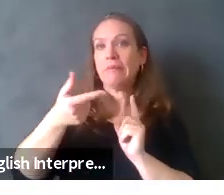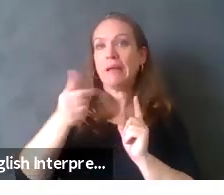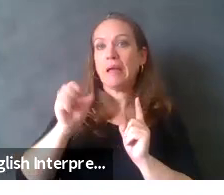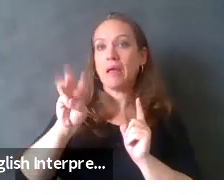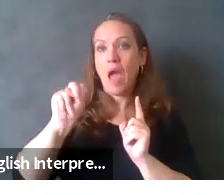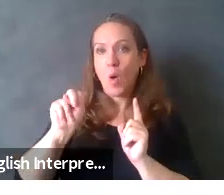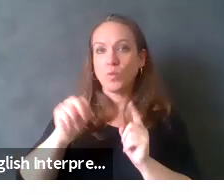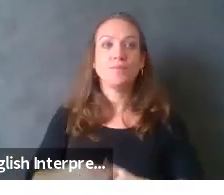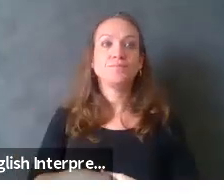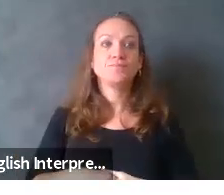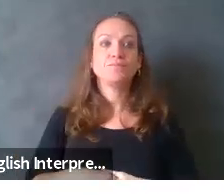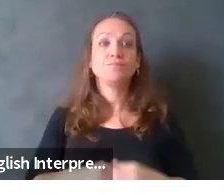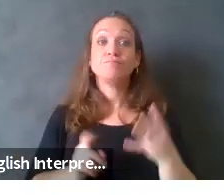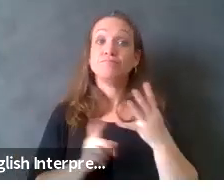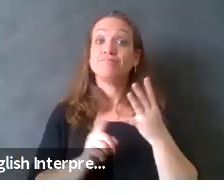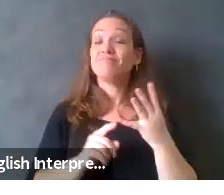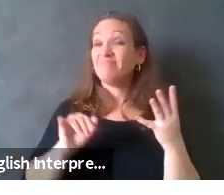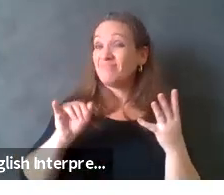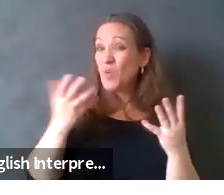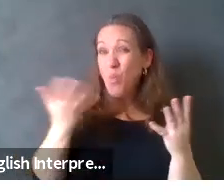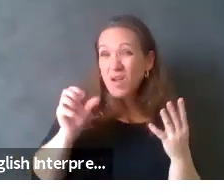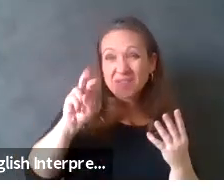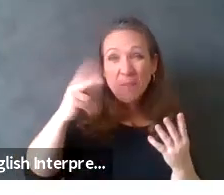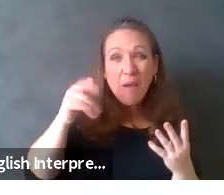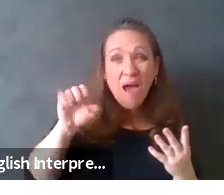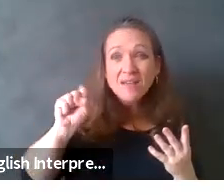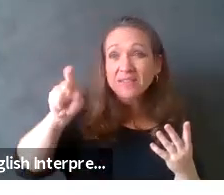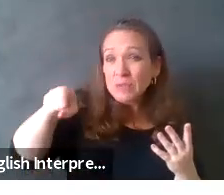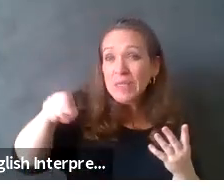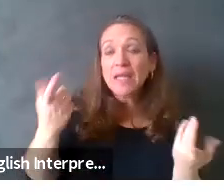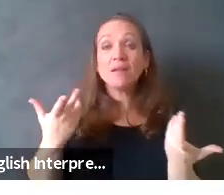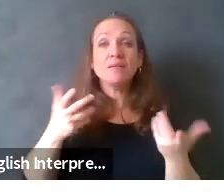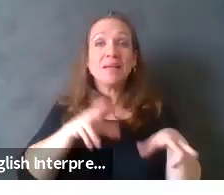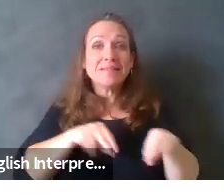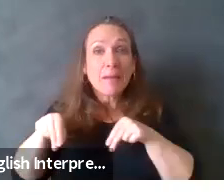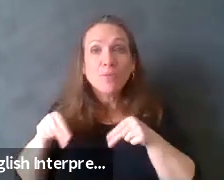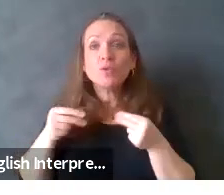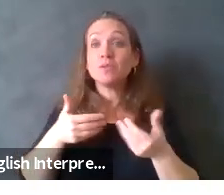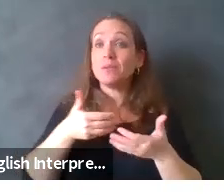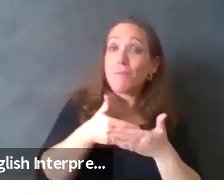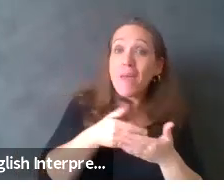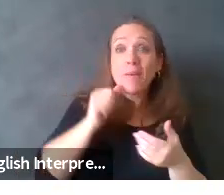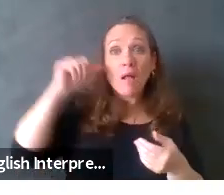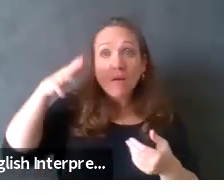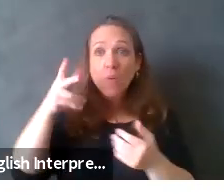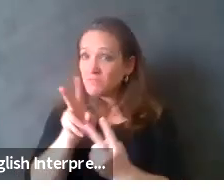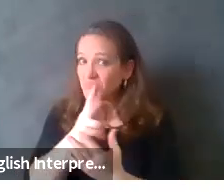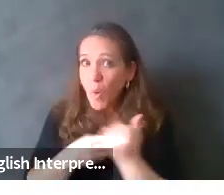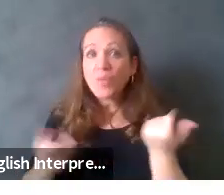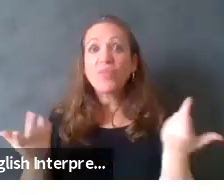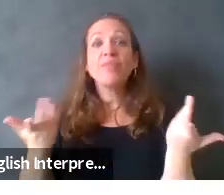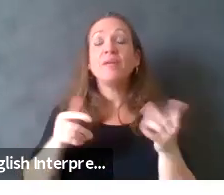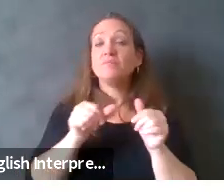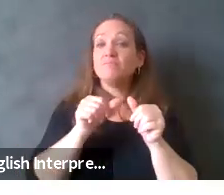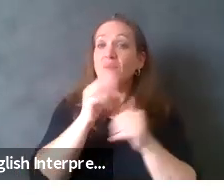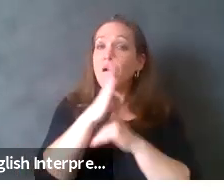Needed supplies such as adult briefs, infant diapers, comfort kits, replacement of medication, durable